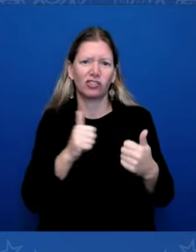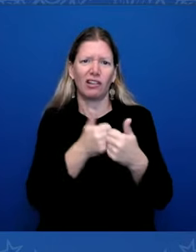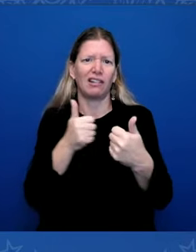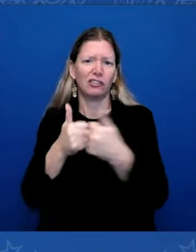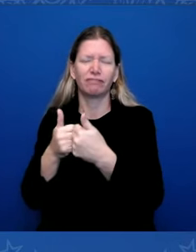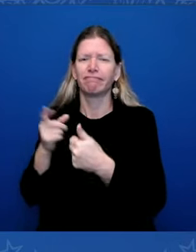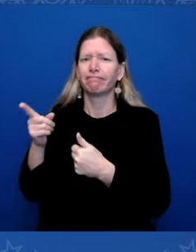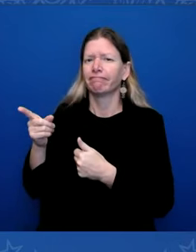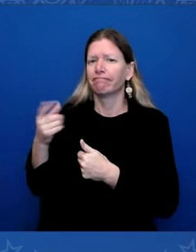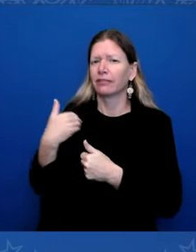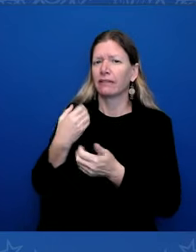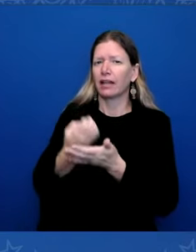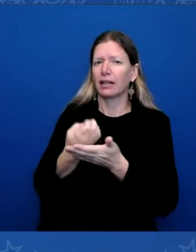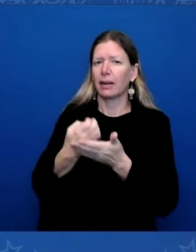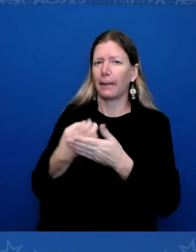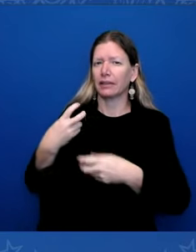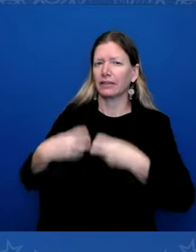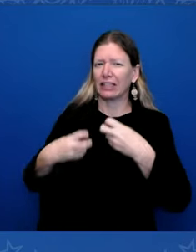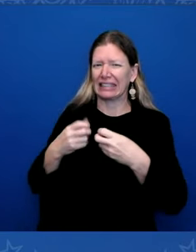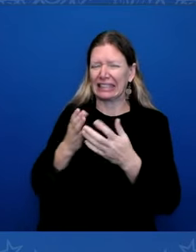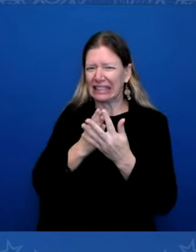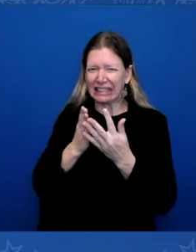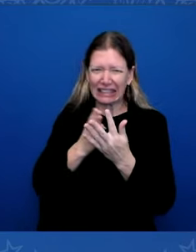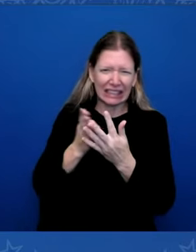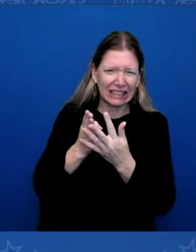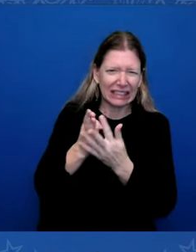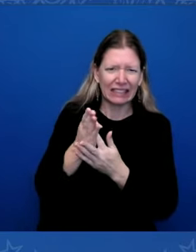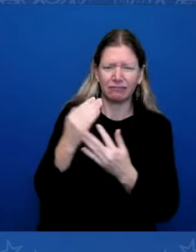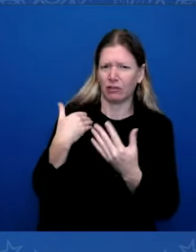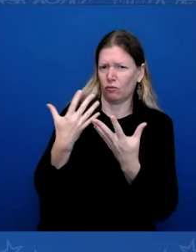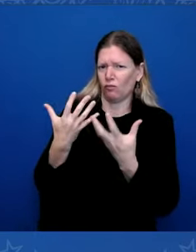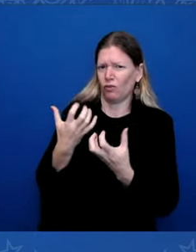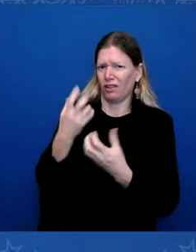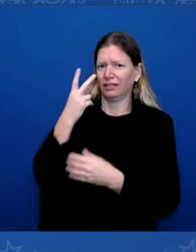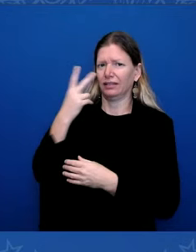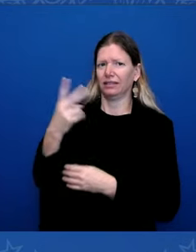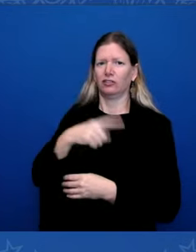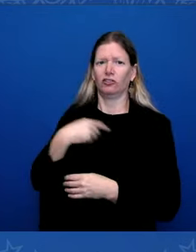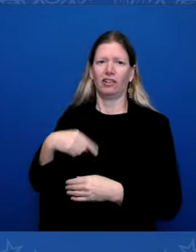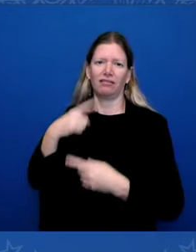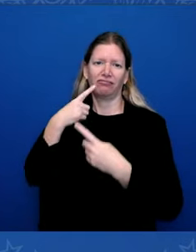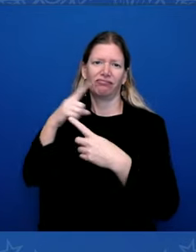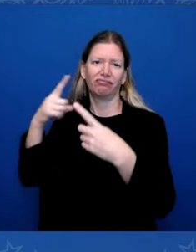succeed economically, but I want to see him succeed by the rules.